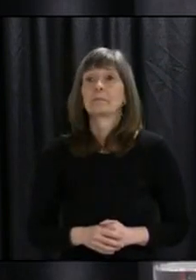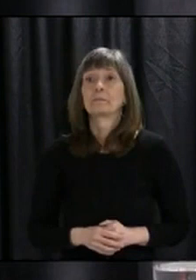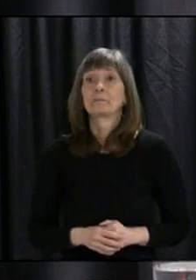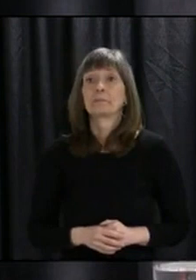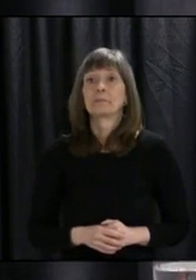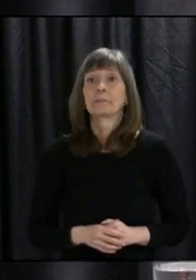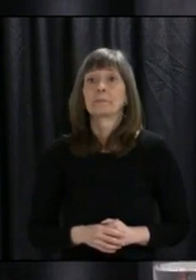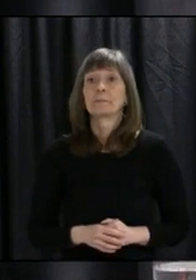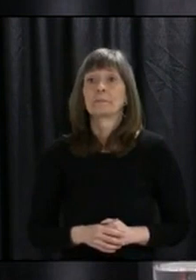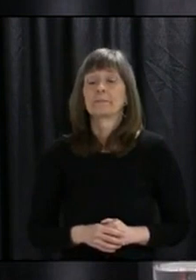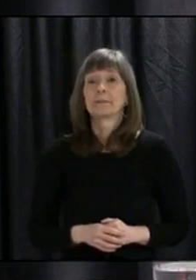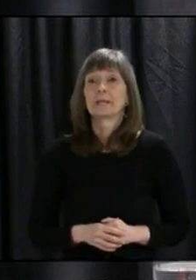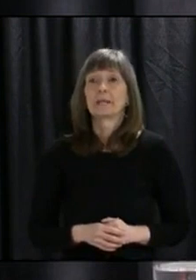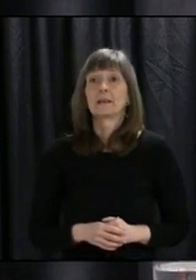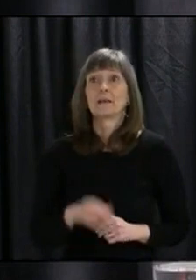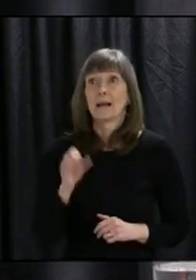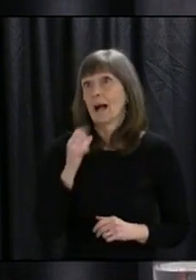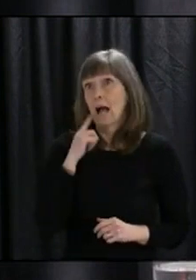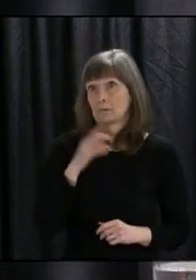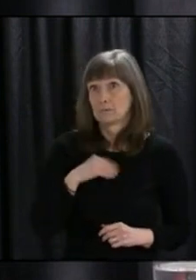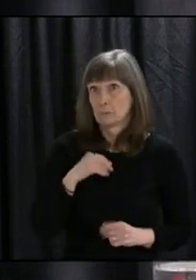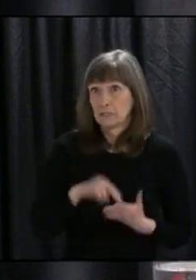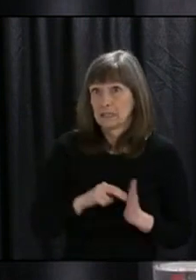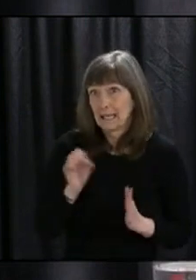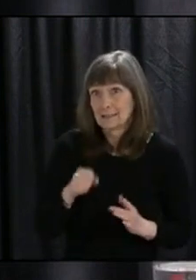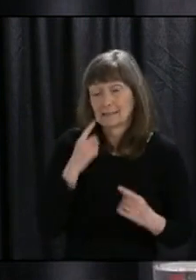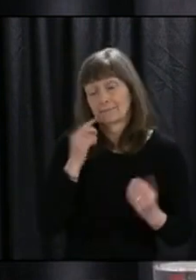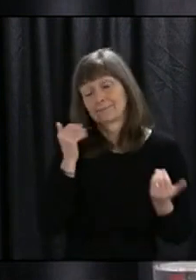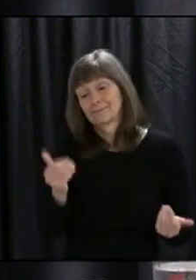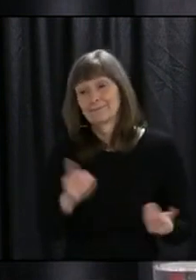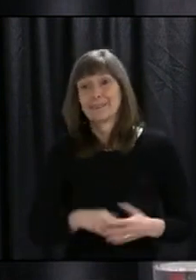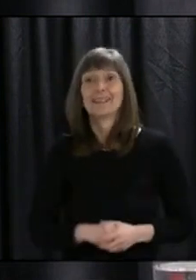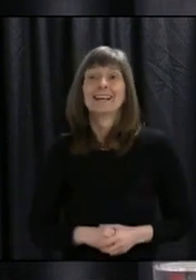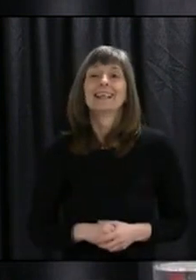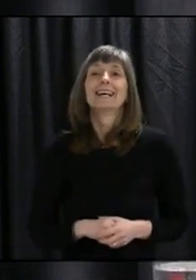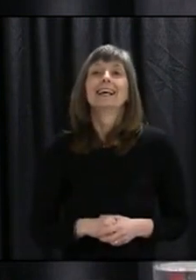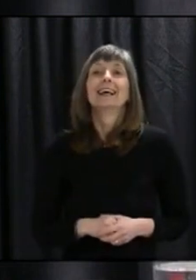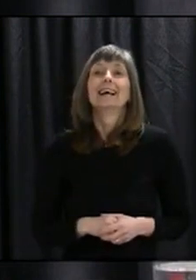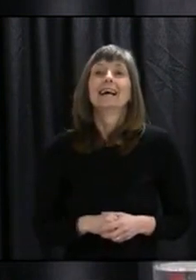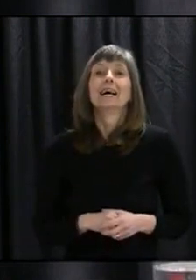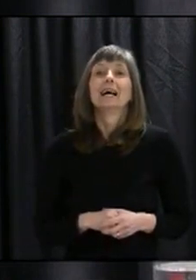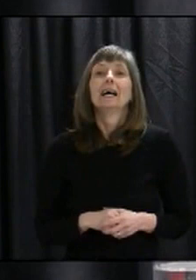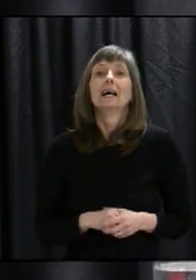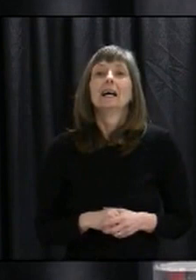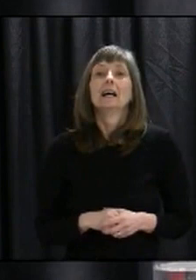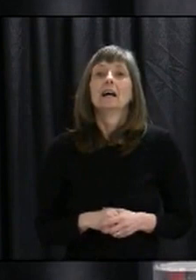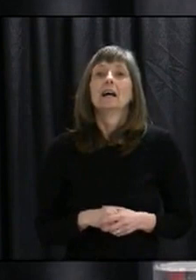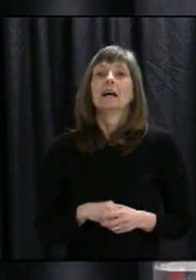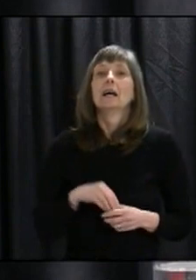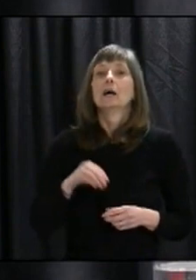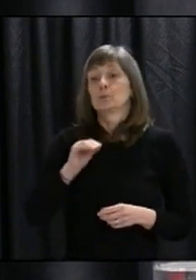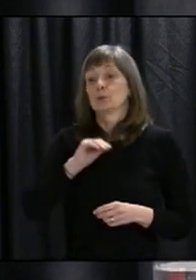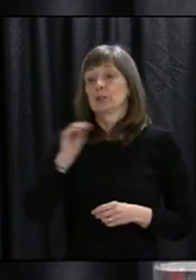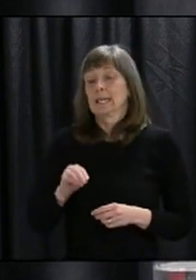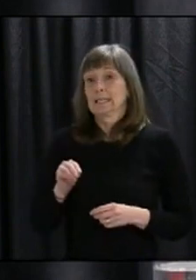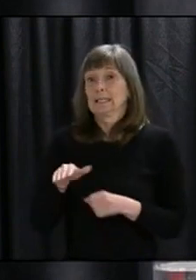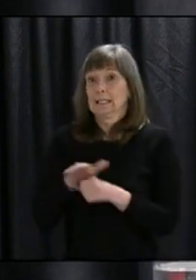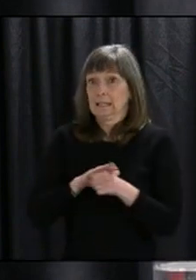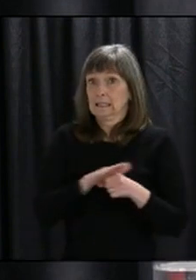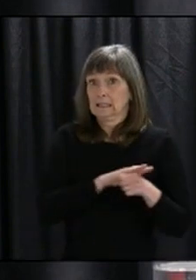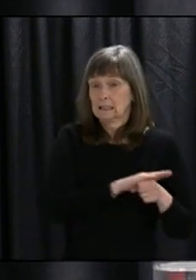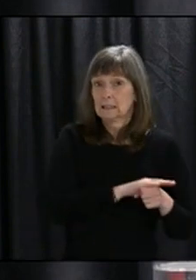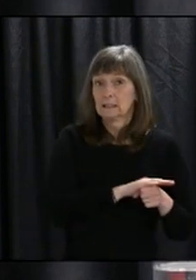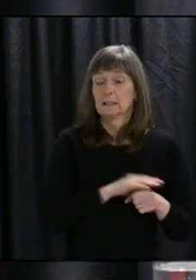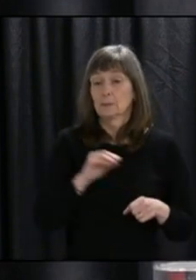Okay, I'll read them out. I take that as a yes. Okay, if you want the rate by region in